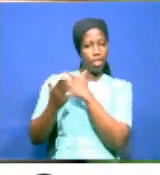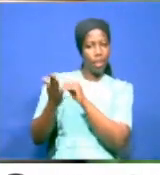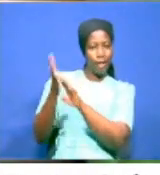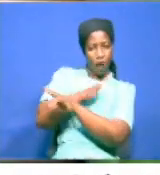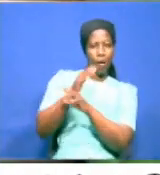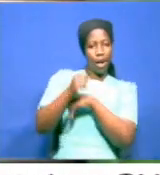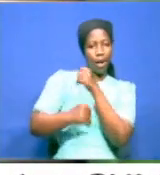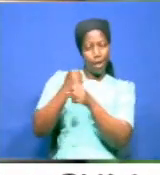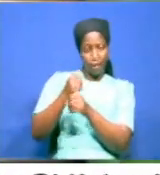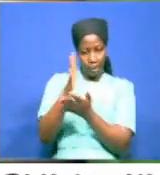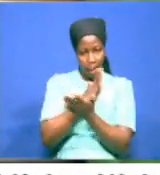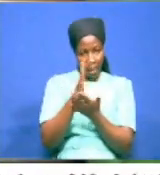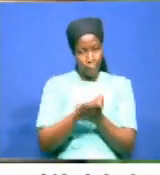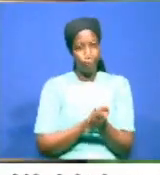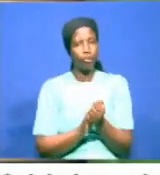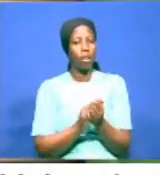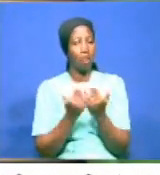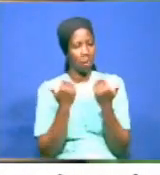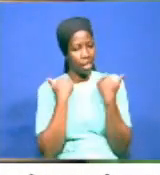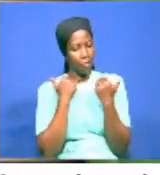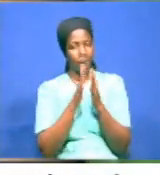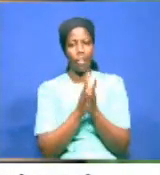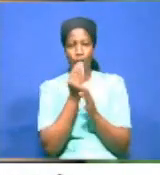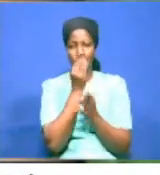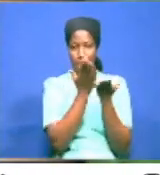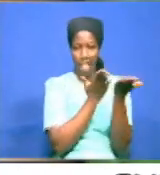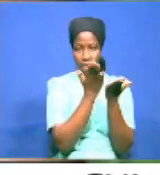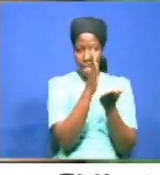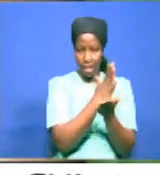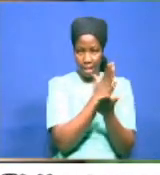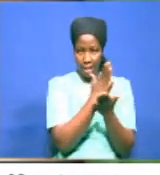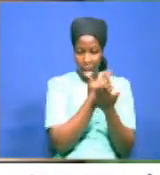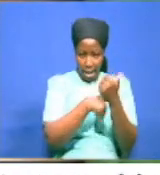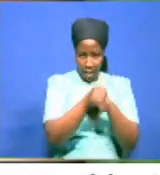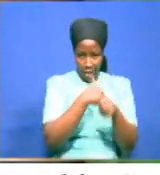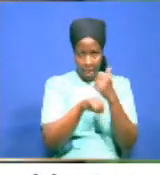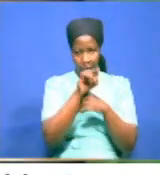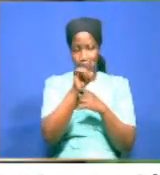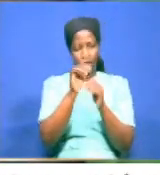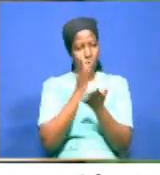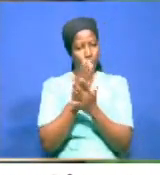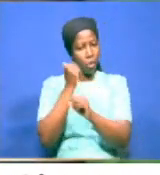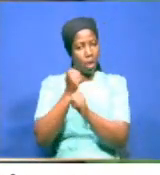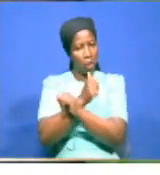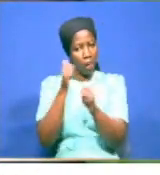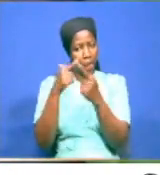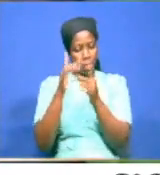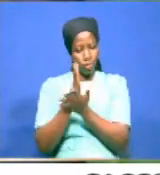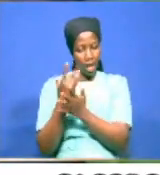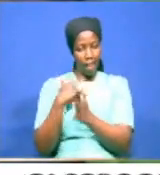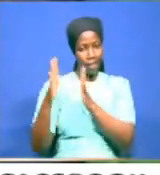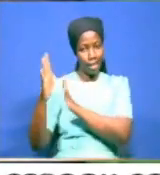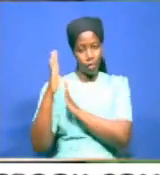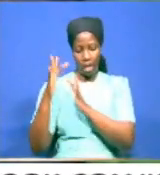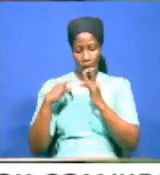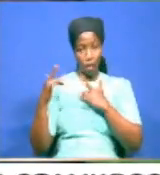In the sector of accommodation and food service activities, these sectors were vibrant in spite of pockets of insecurity concerns experienced during